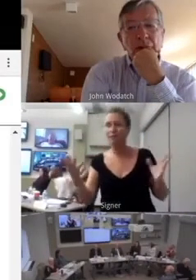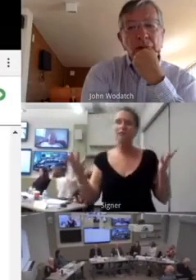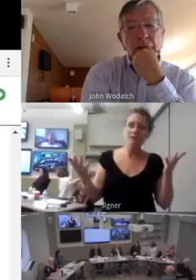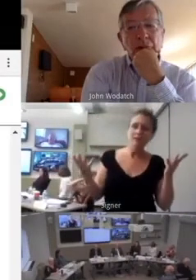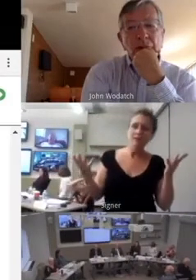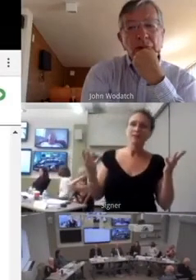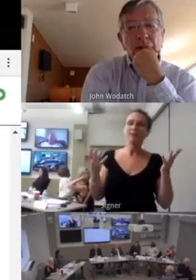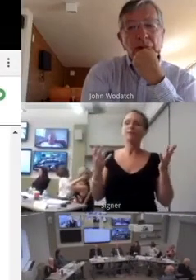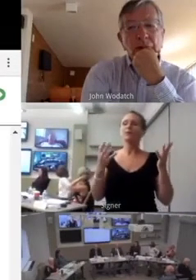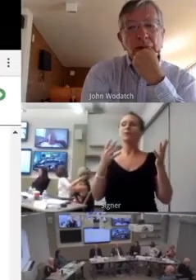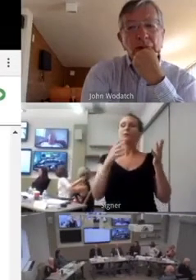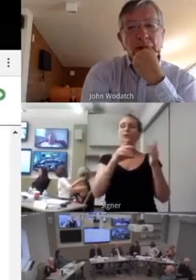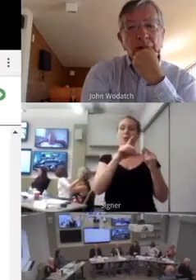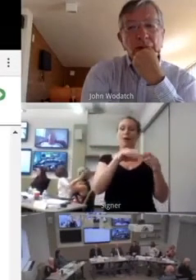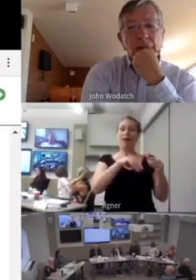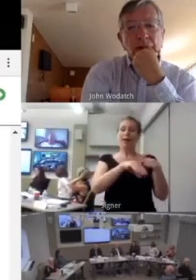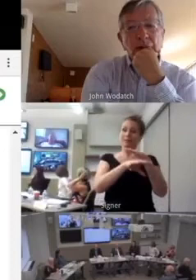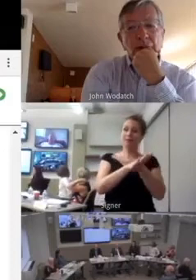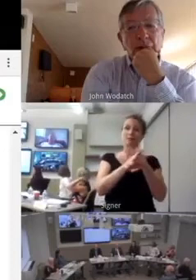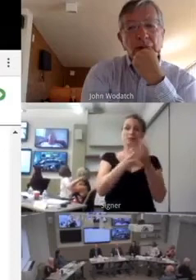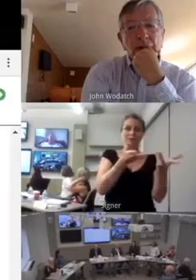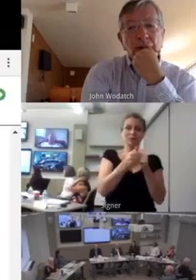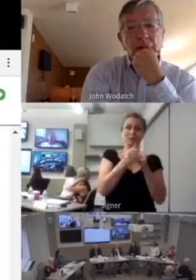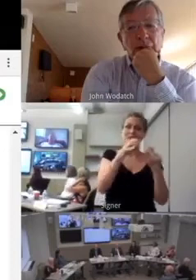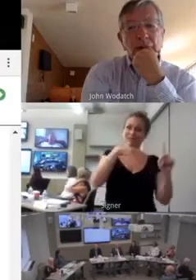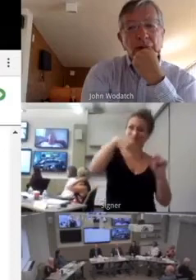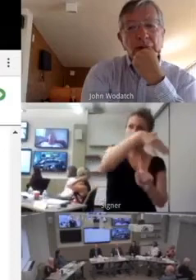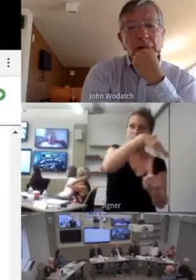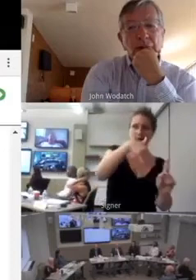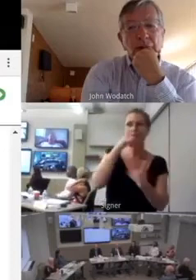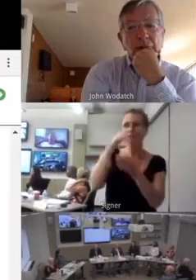person, because that's really where the action should be.